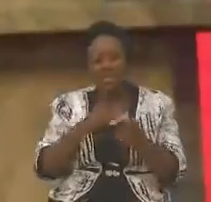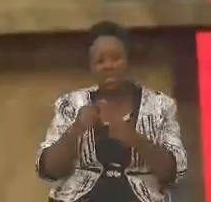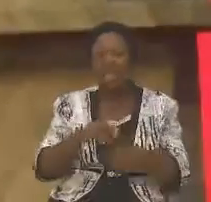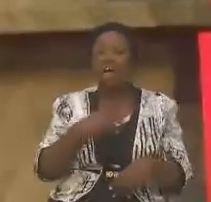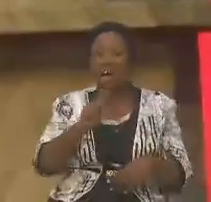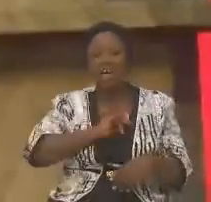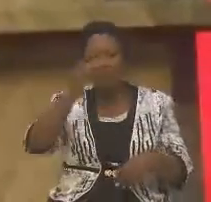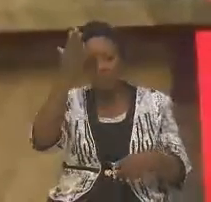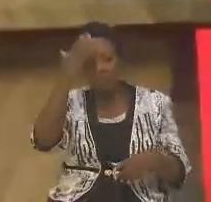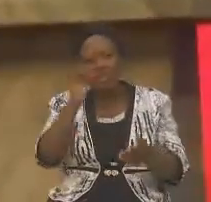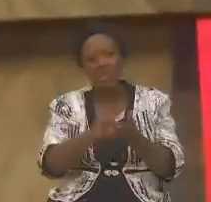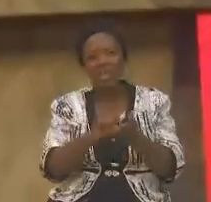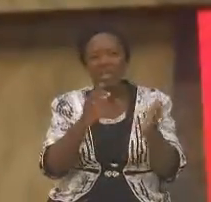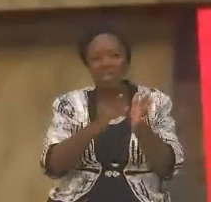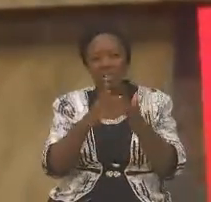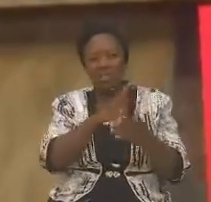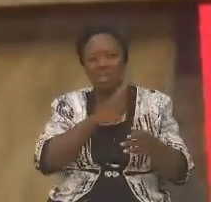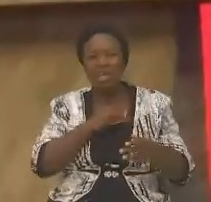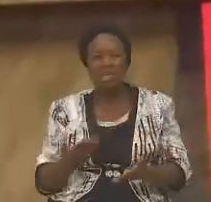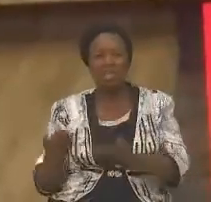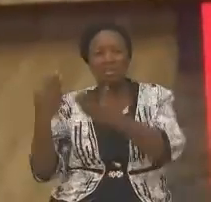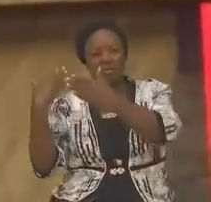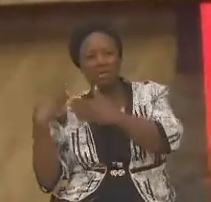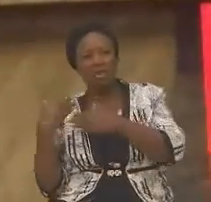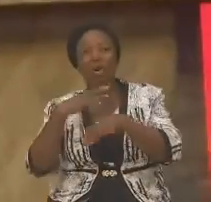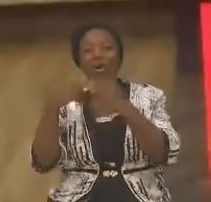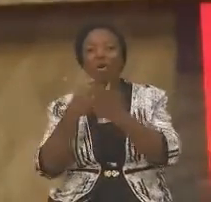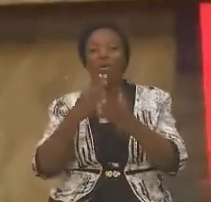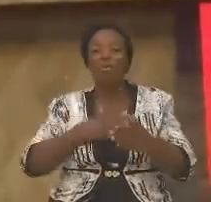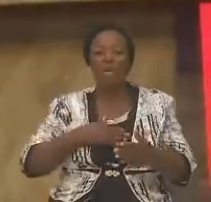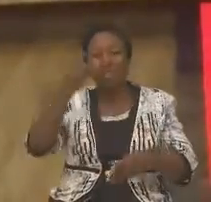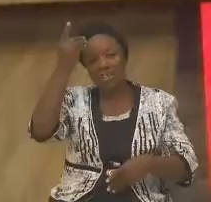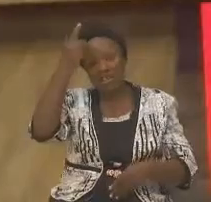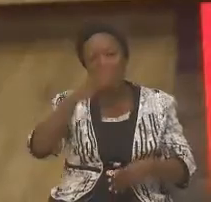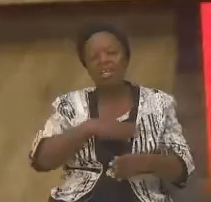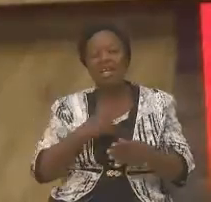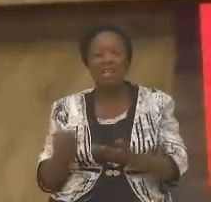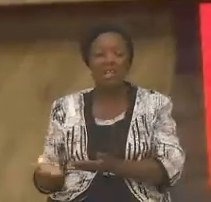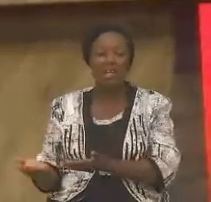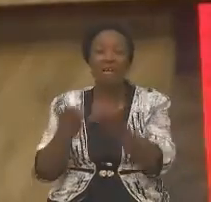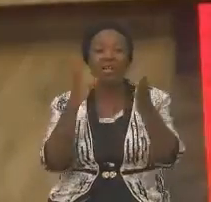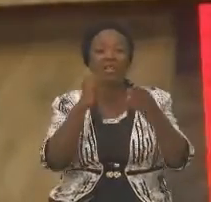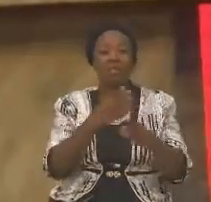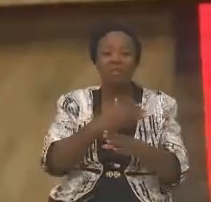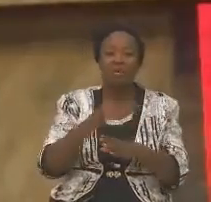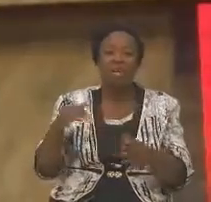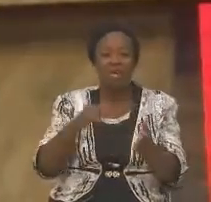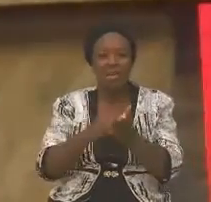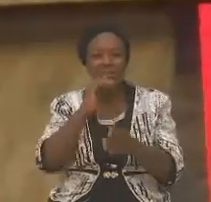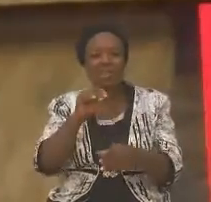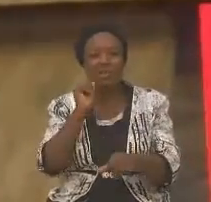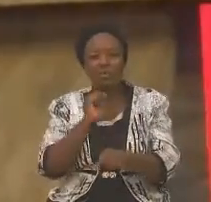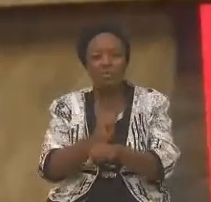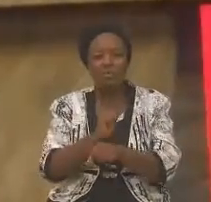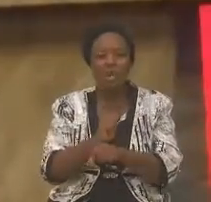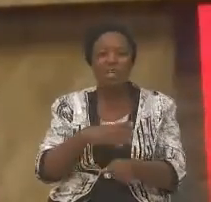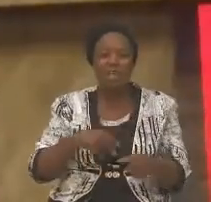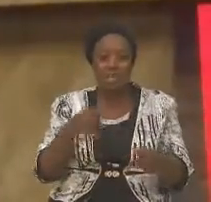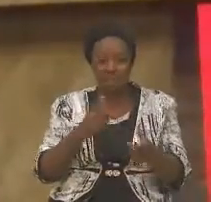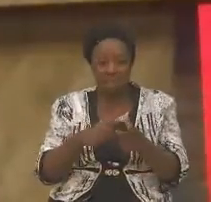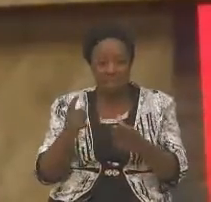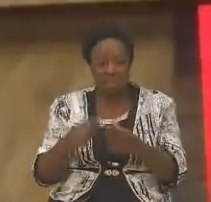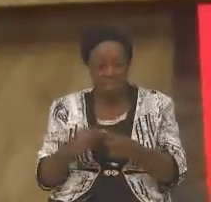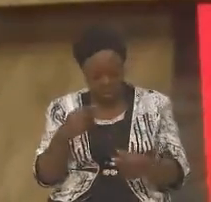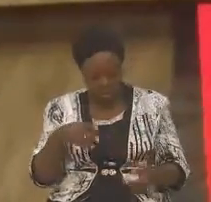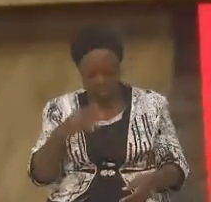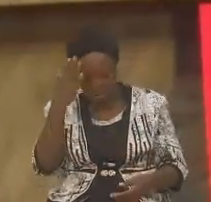he bore all our sicknesses, all our infirmities, instead of doing that, they say, it's the work of God. It's the work of God. They